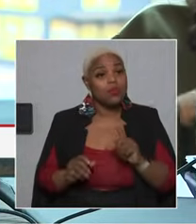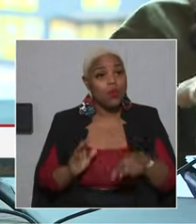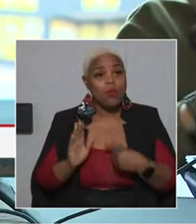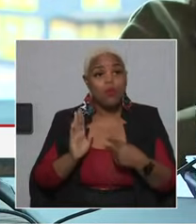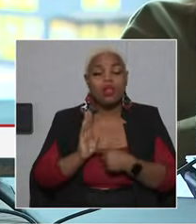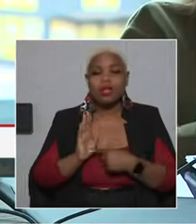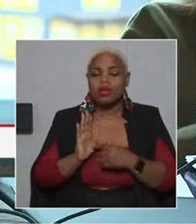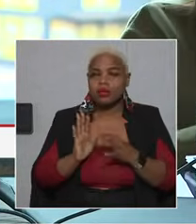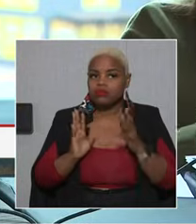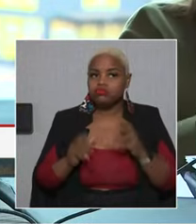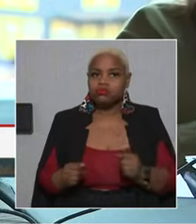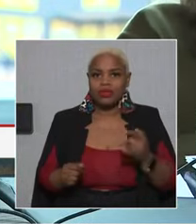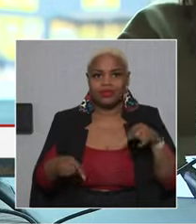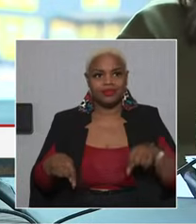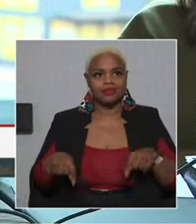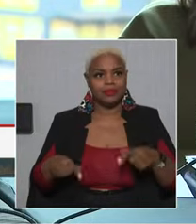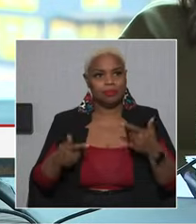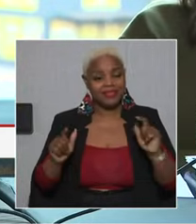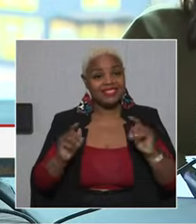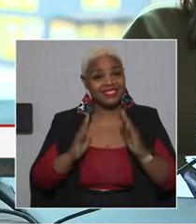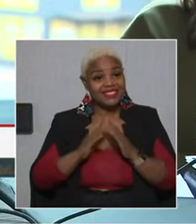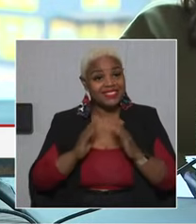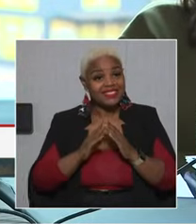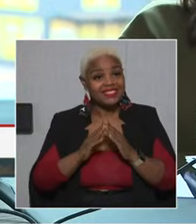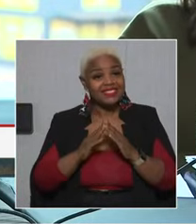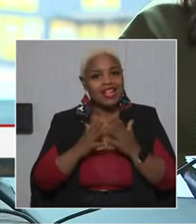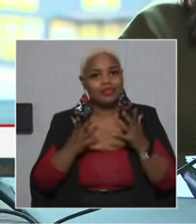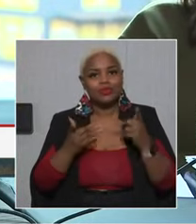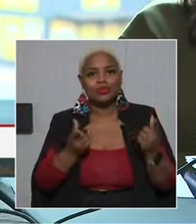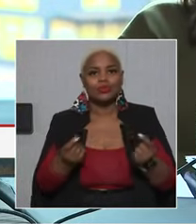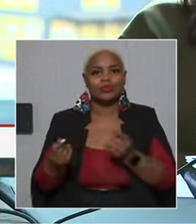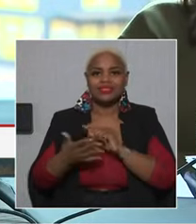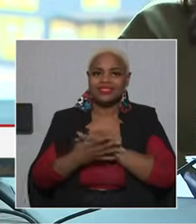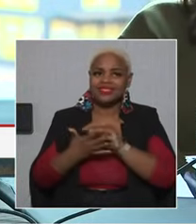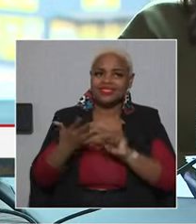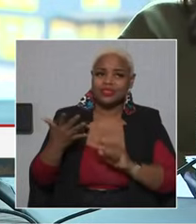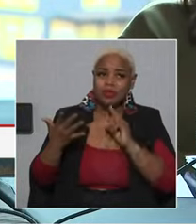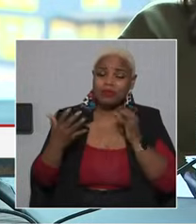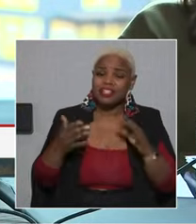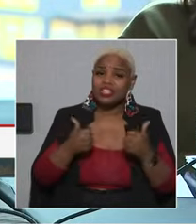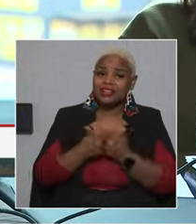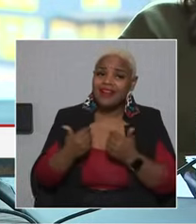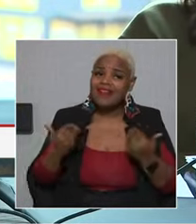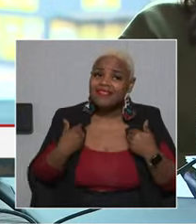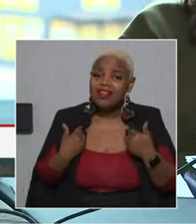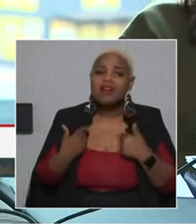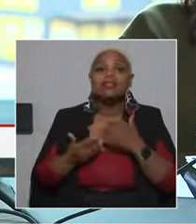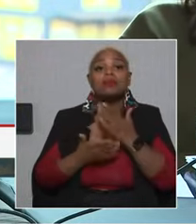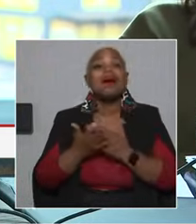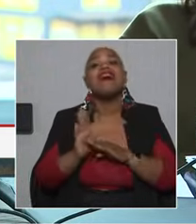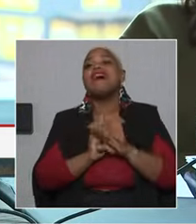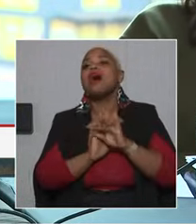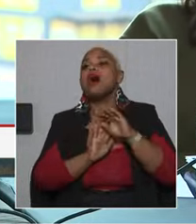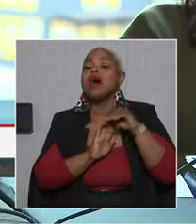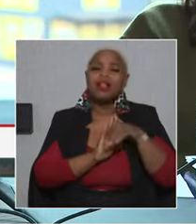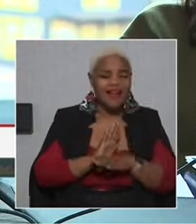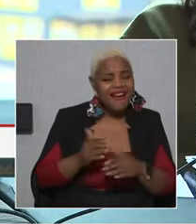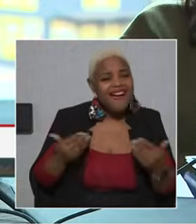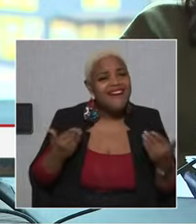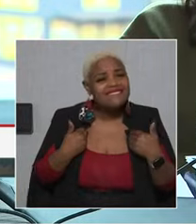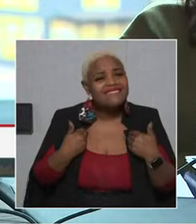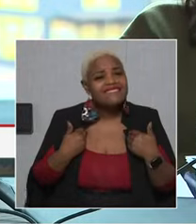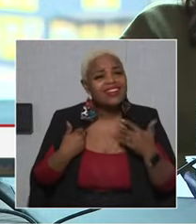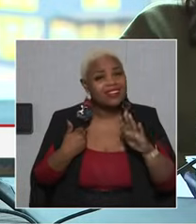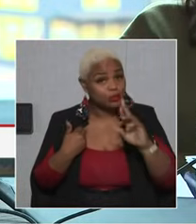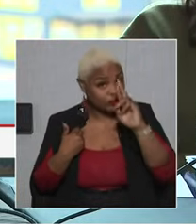know that the challenges that we faced have, we've had some high points and we've had some low points, but respectfully right now this